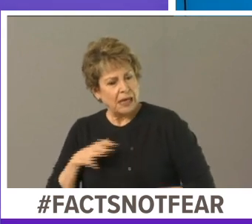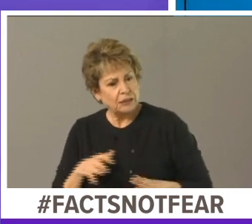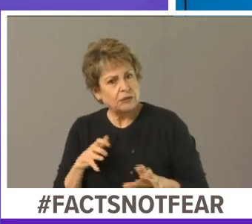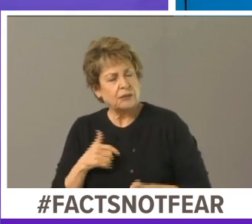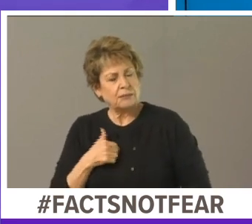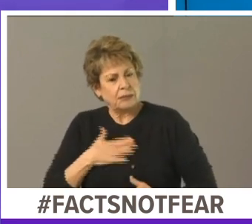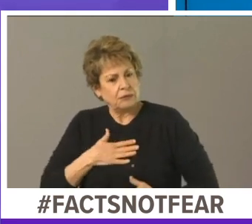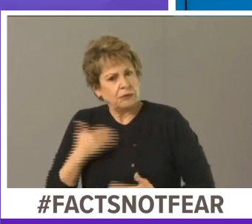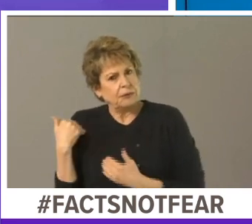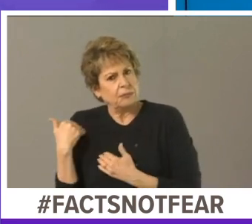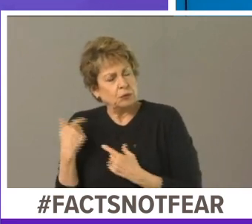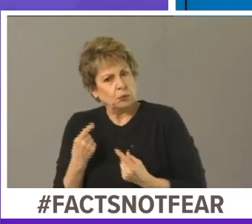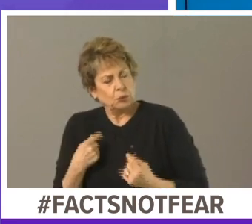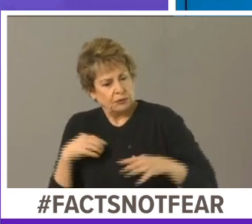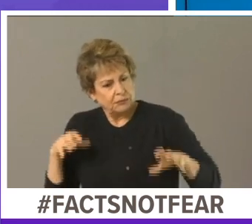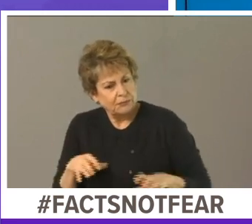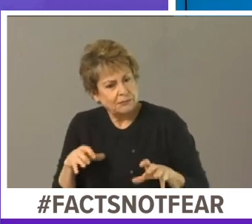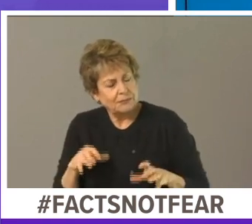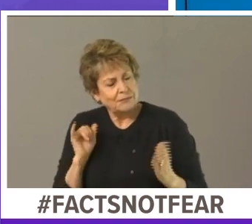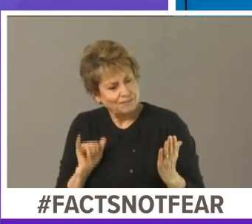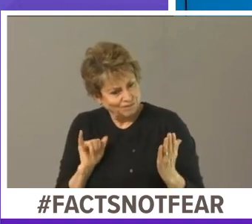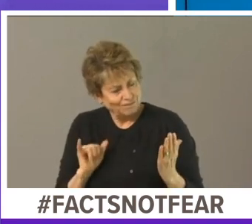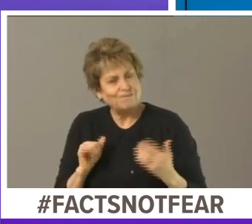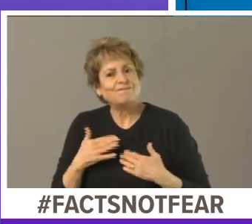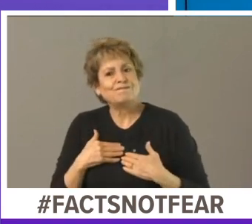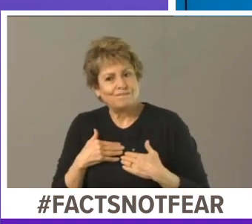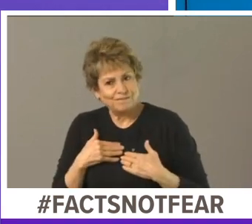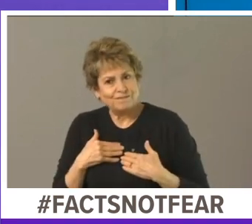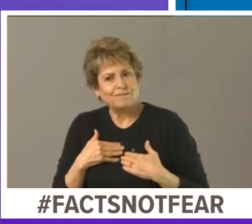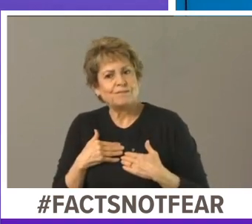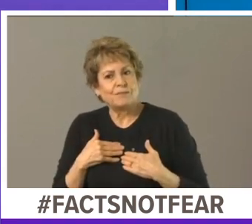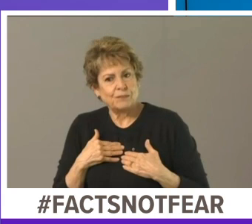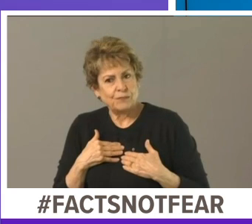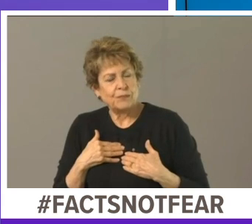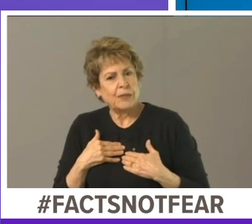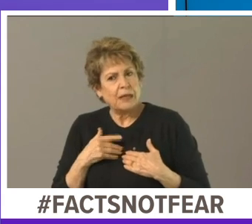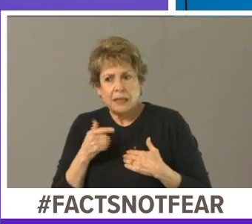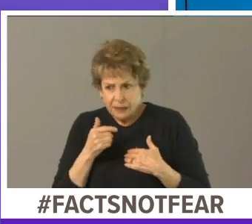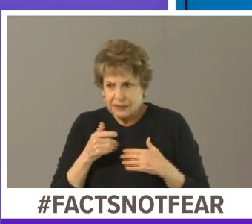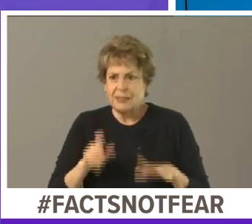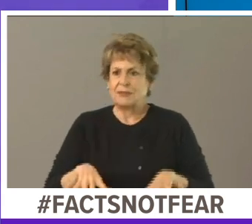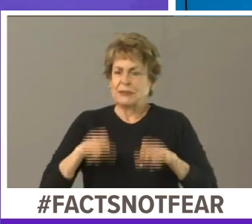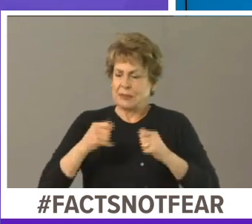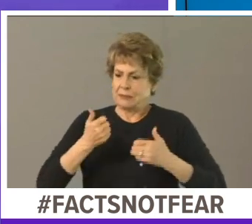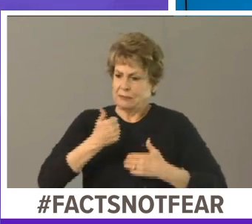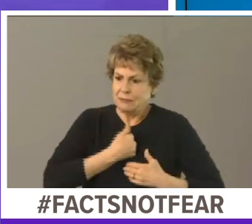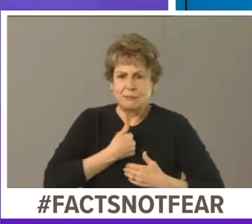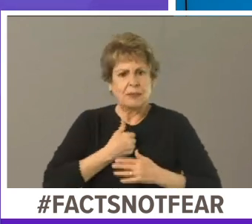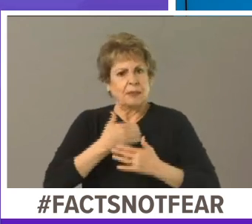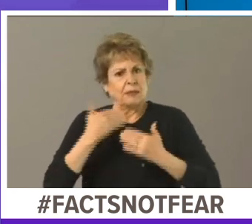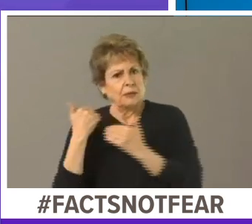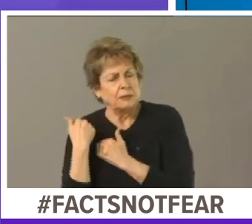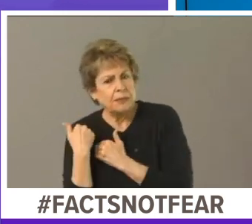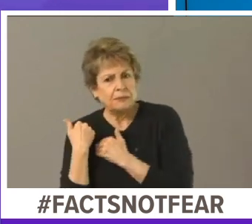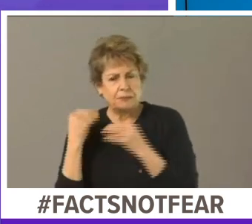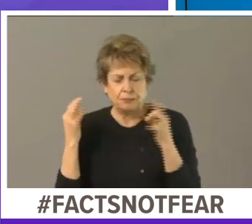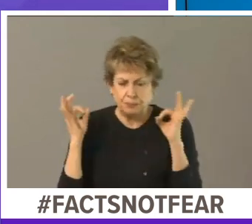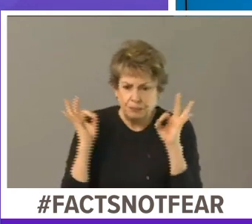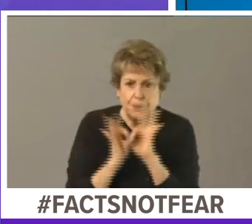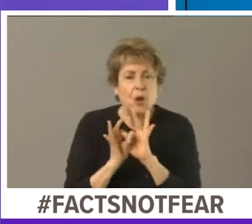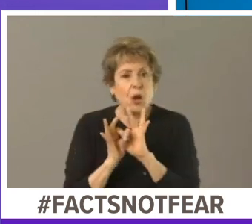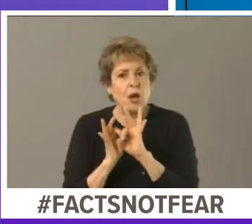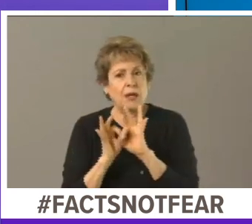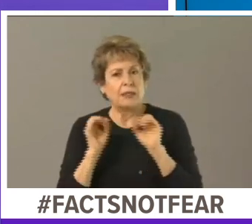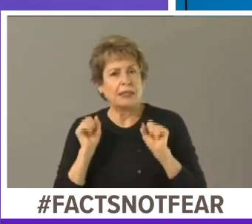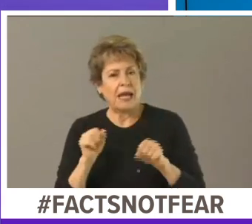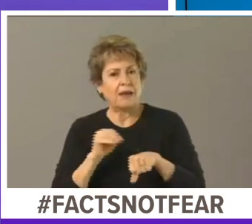and taking personal responsibility for what happens will make a difference and better